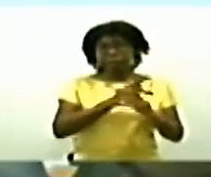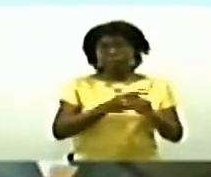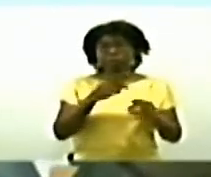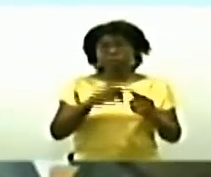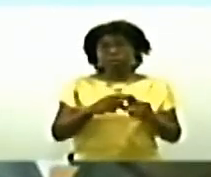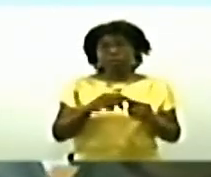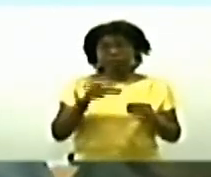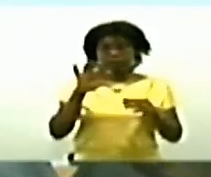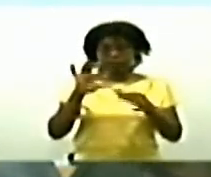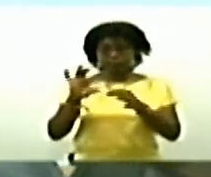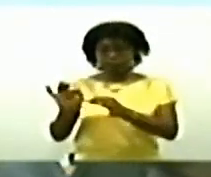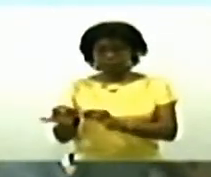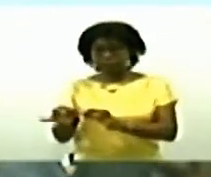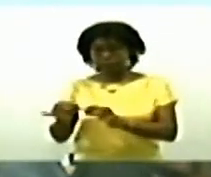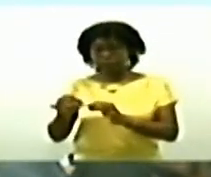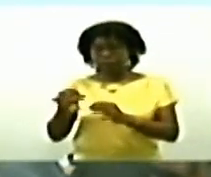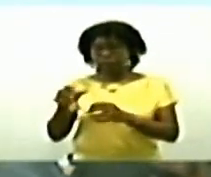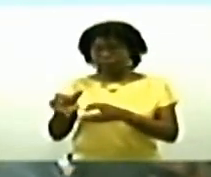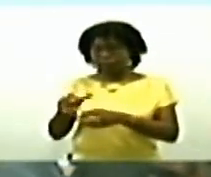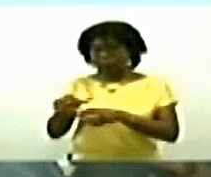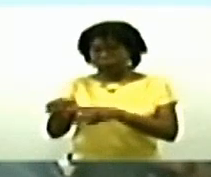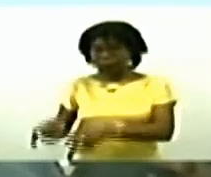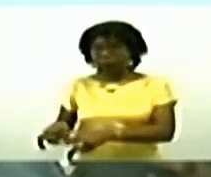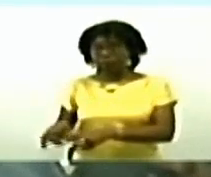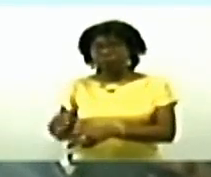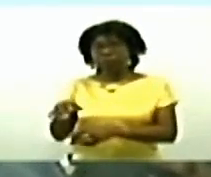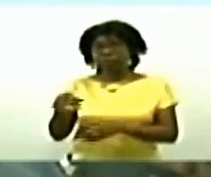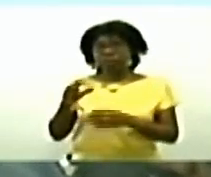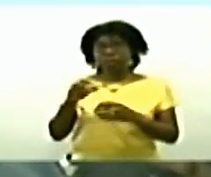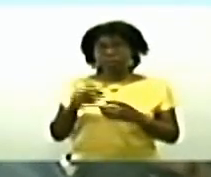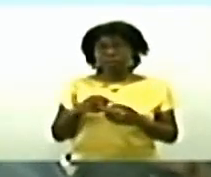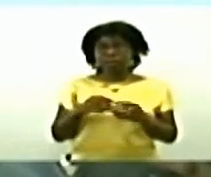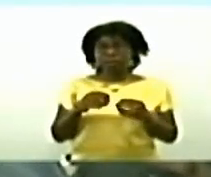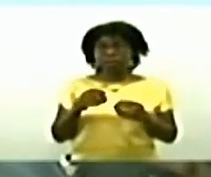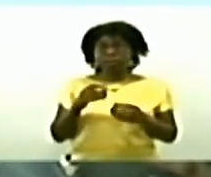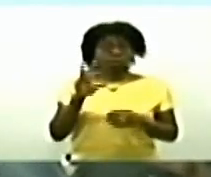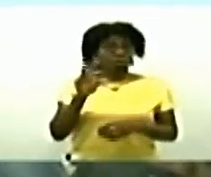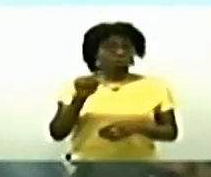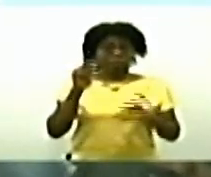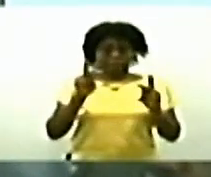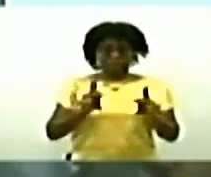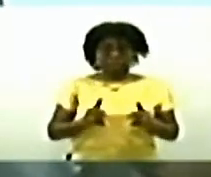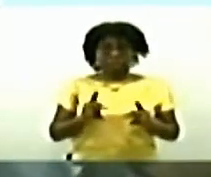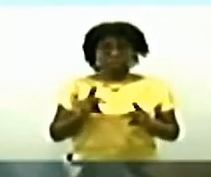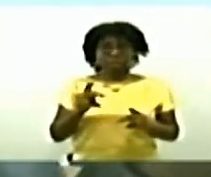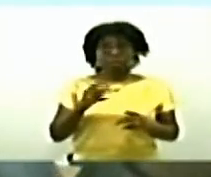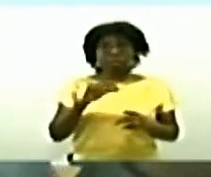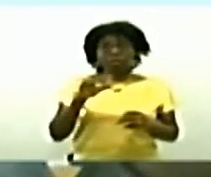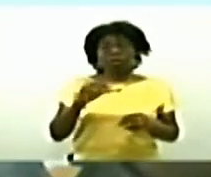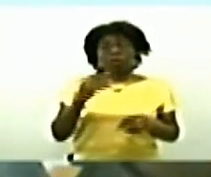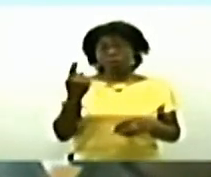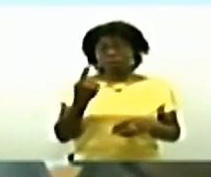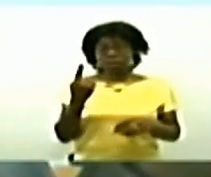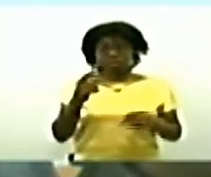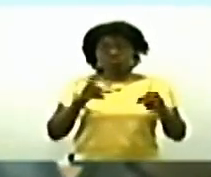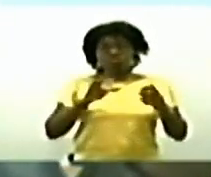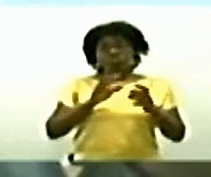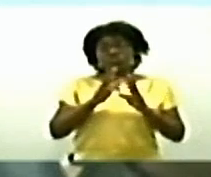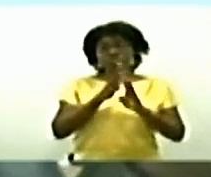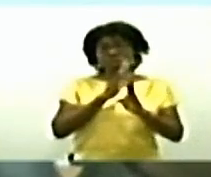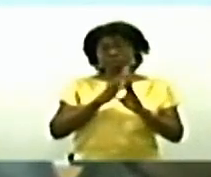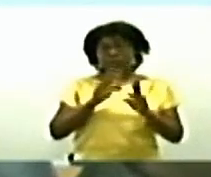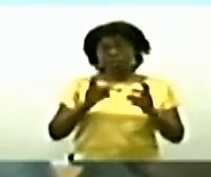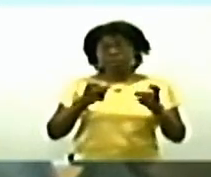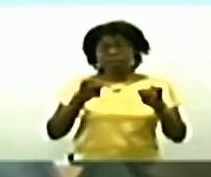fit immobilizing device. And section 4 is saying no person except a traffic warden, a police